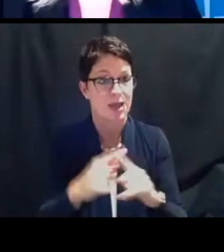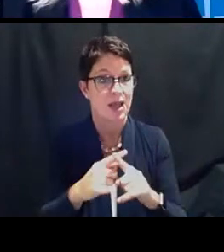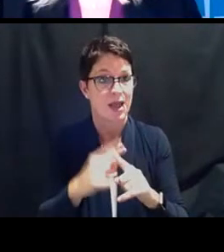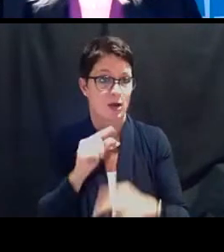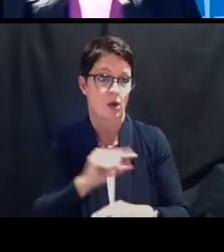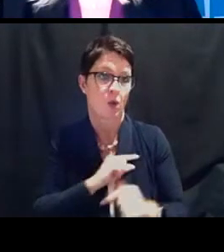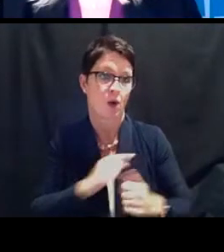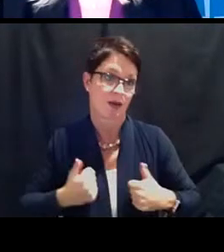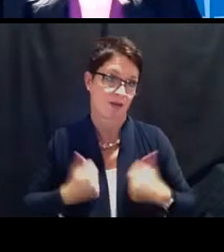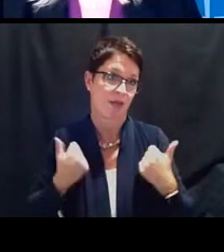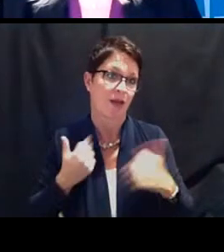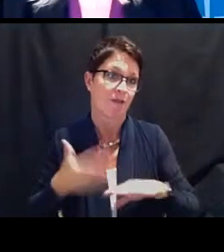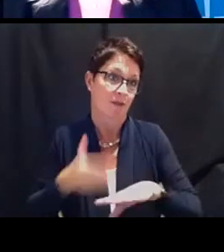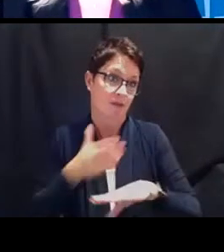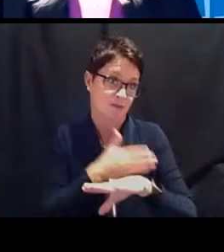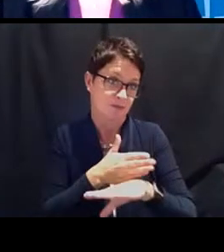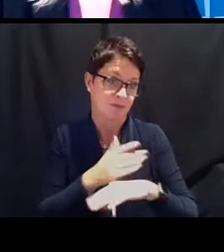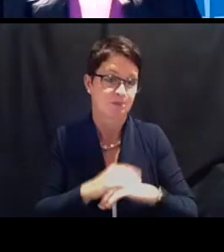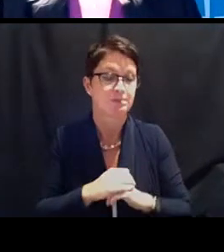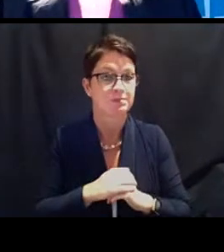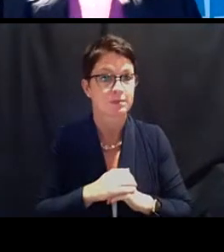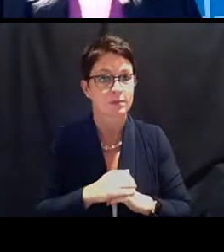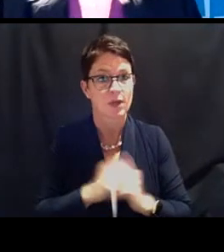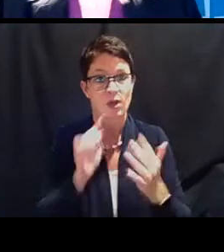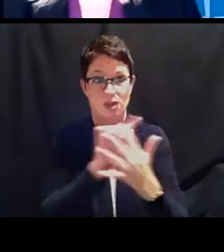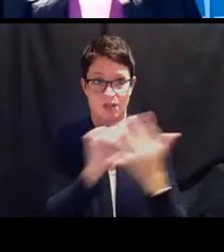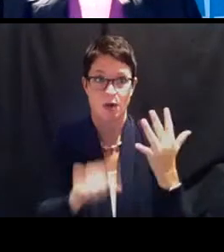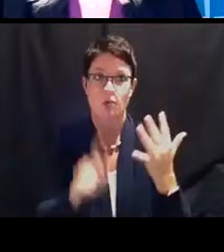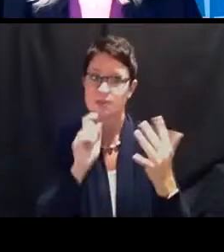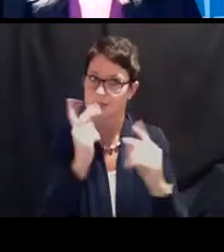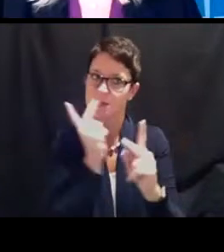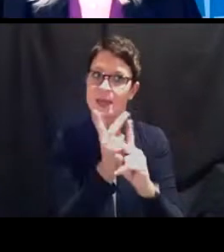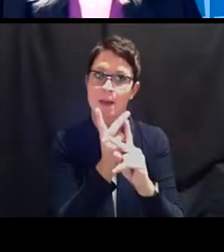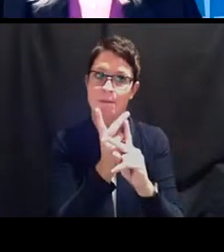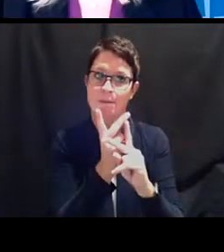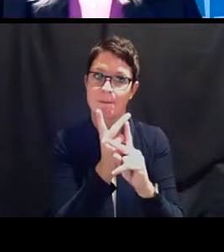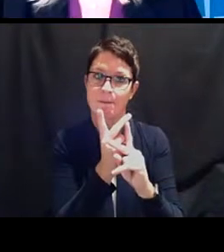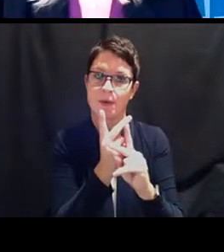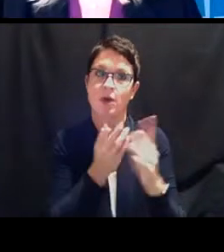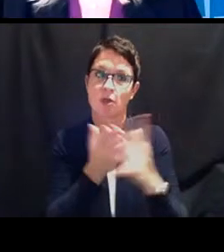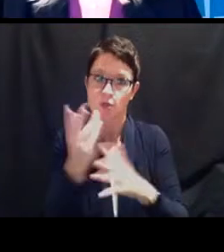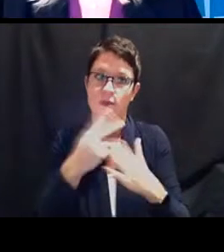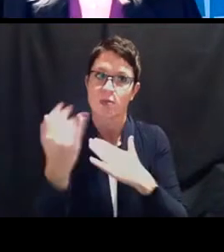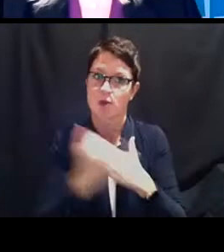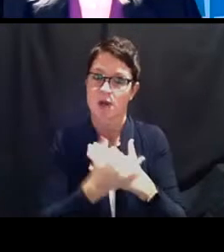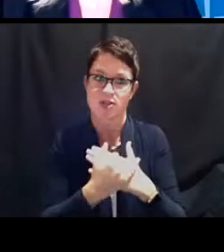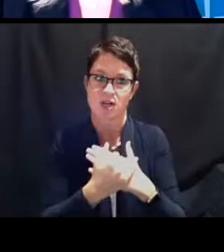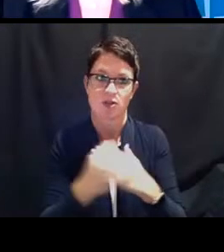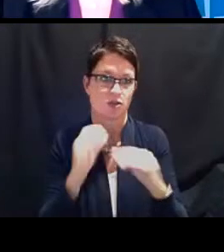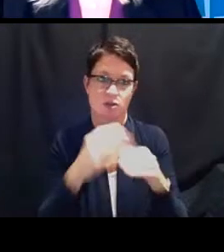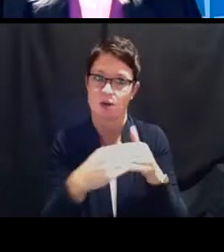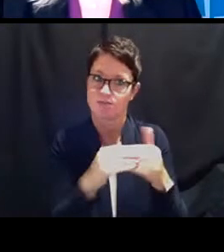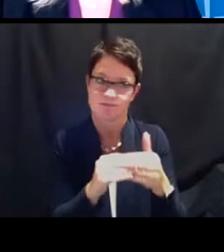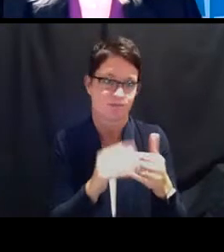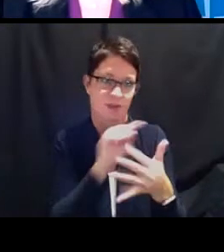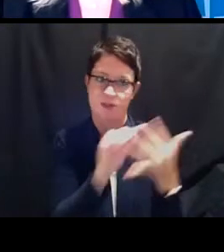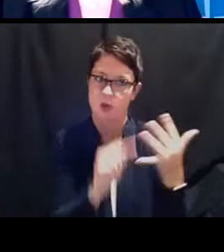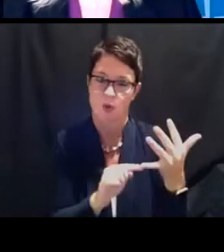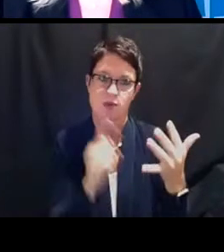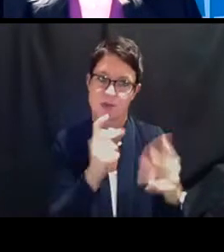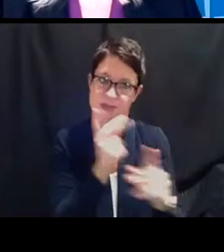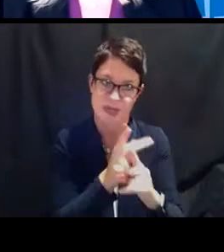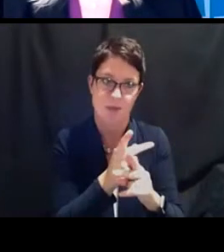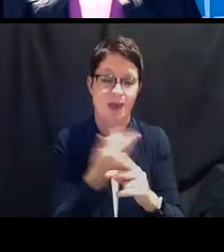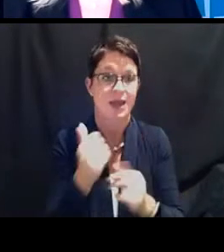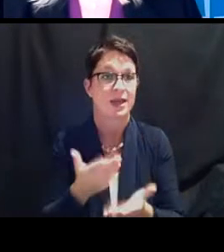life. And I think those things need to be maintained throughout this project. That's why I'm asking that any proposal